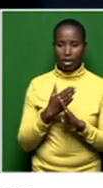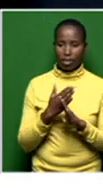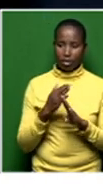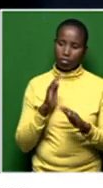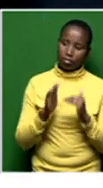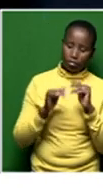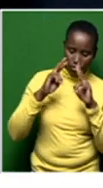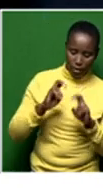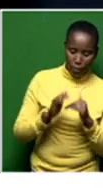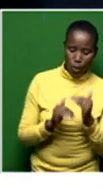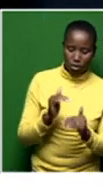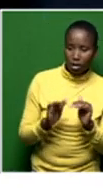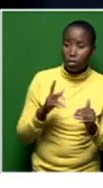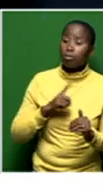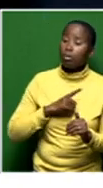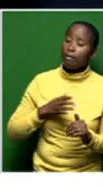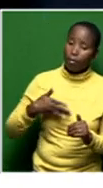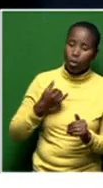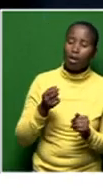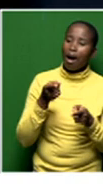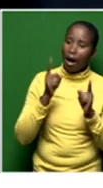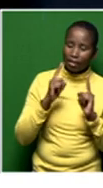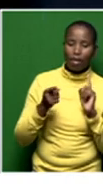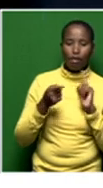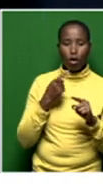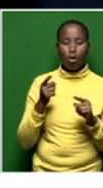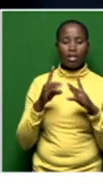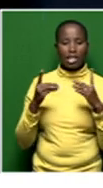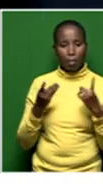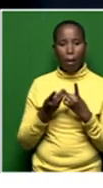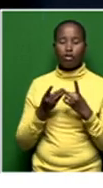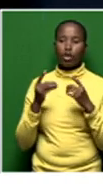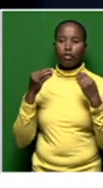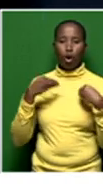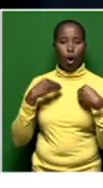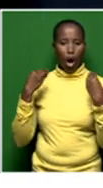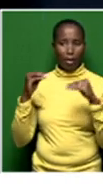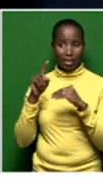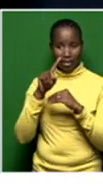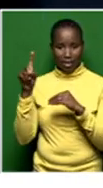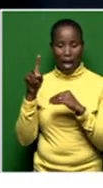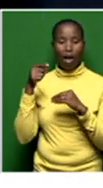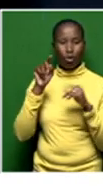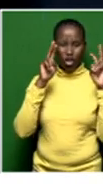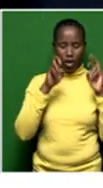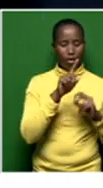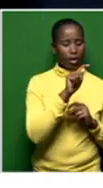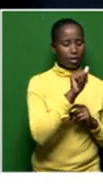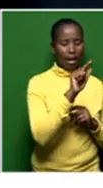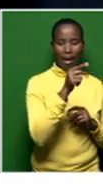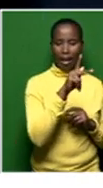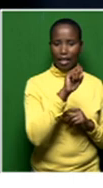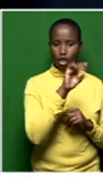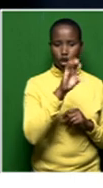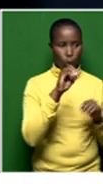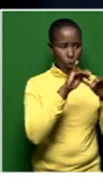process in order to get answers from the Department of Public Enterprises on the details relating to the Takadzo deal. And we think it